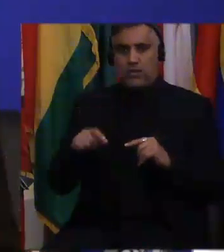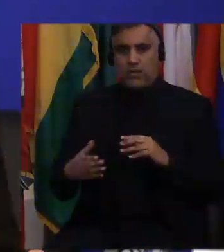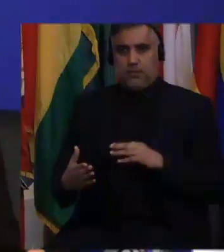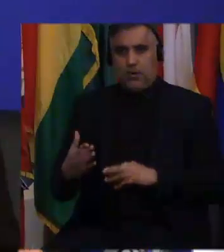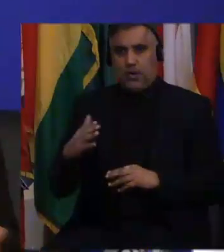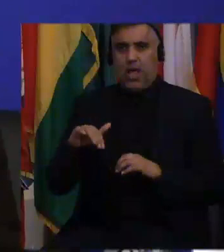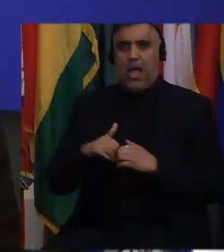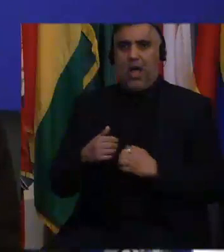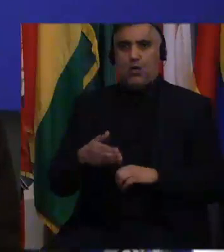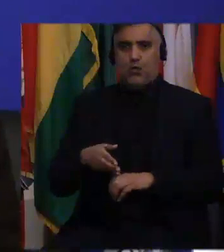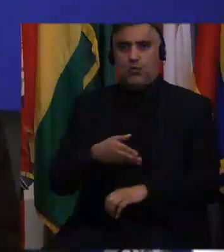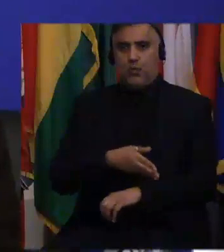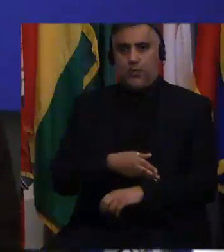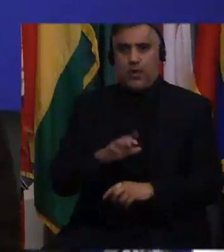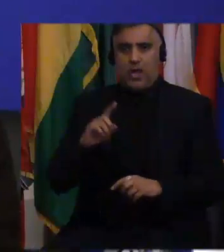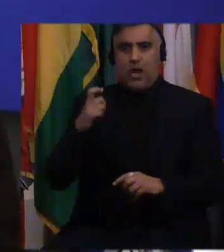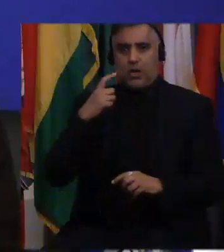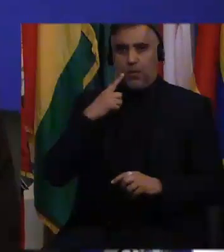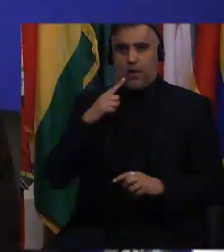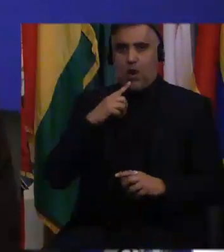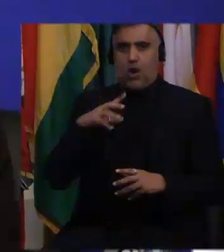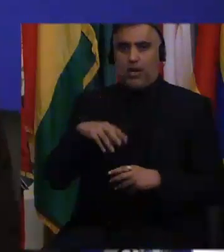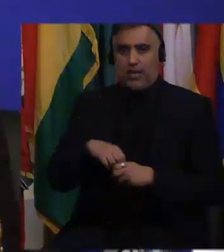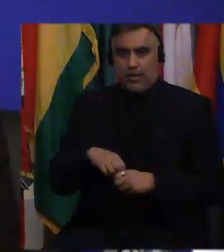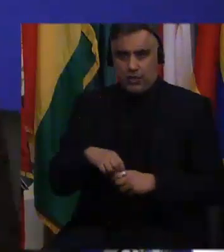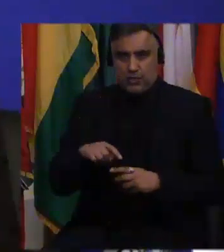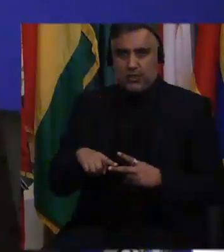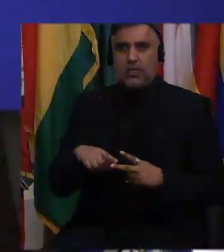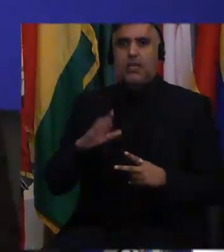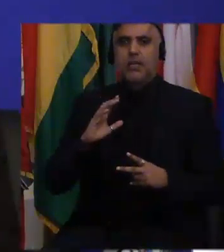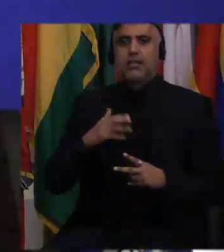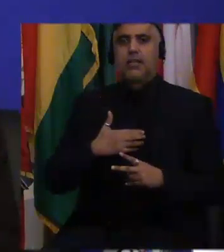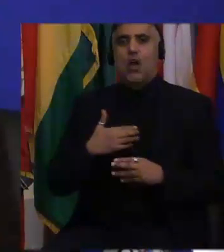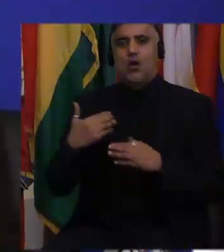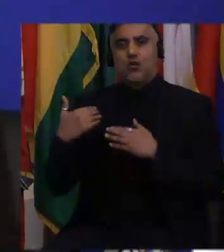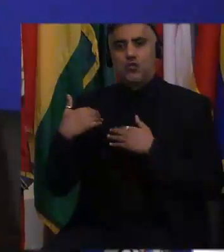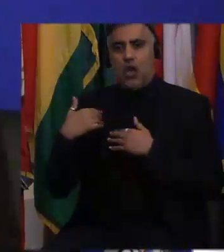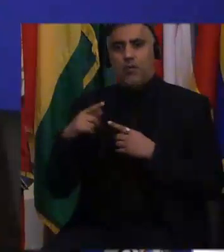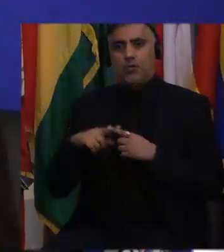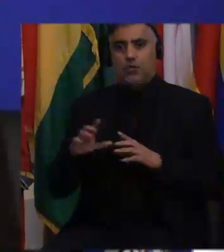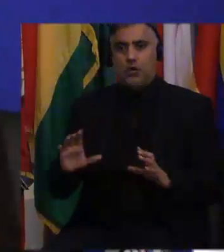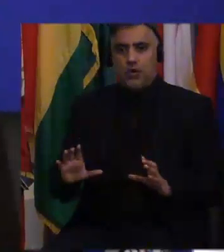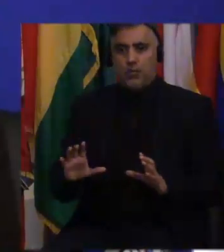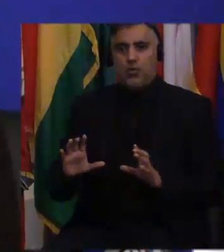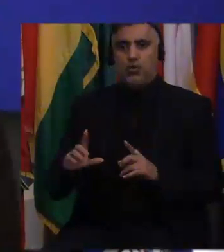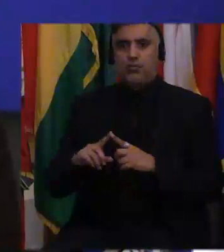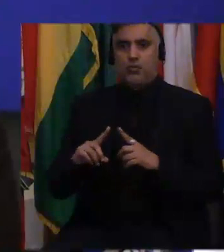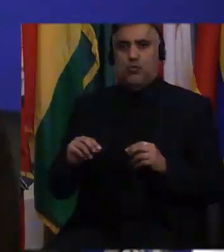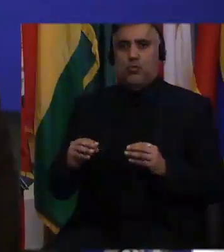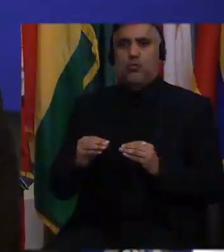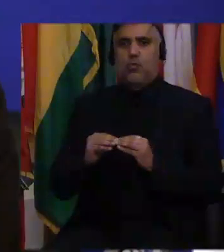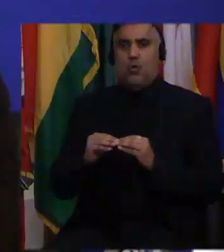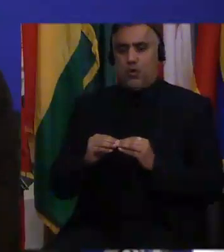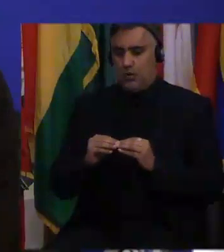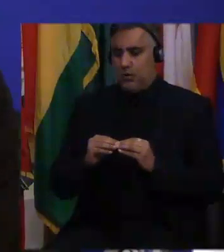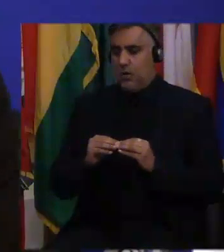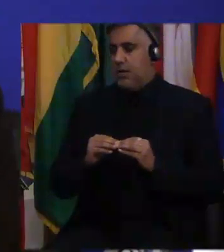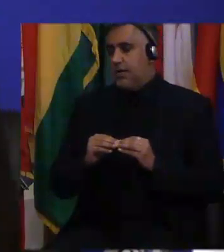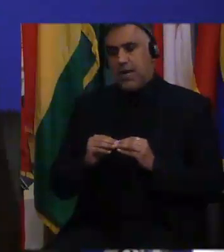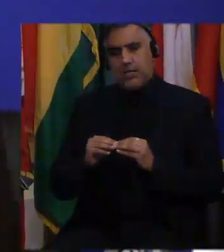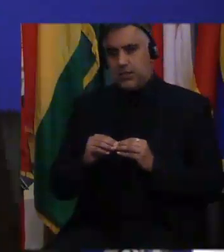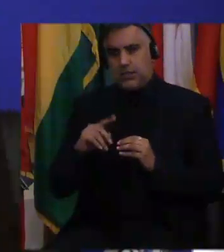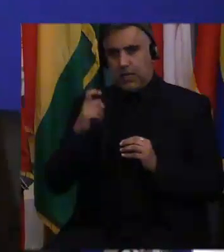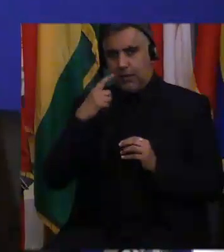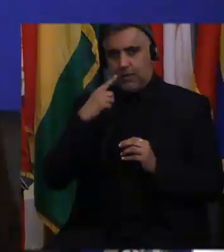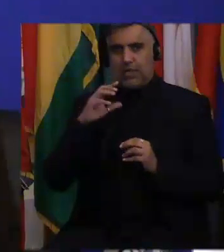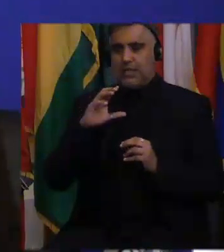about ways to improve them. Our governments are engaged on this. It is our job to push them to do more. Not just